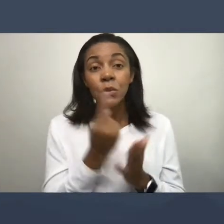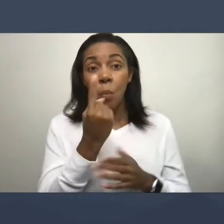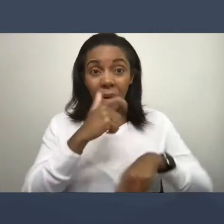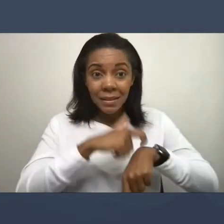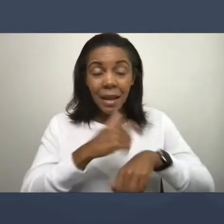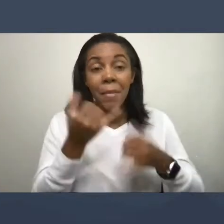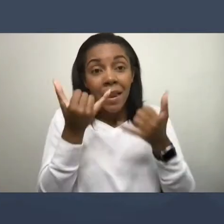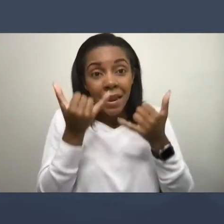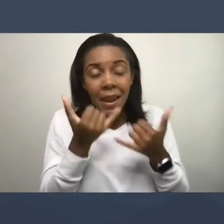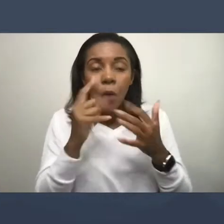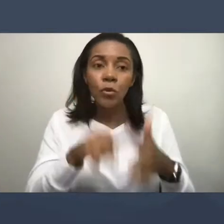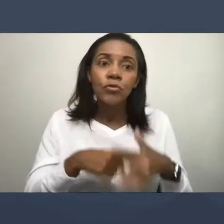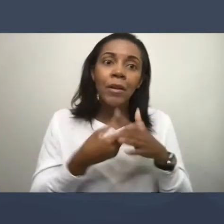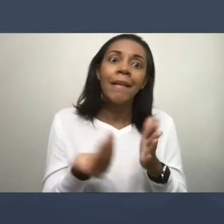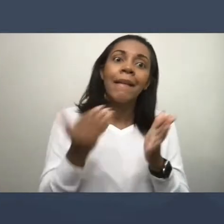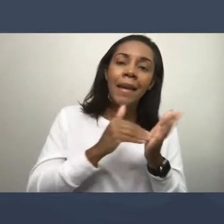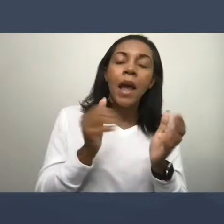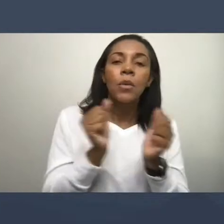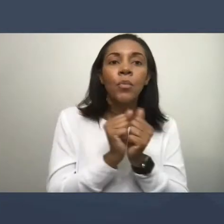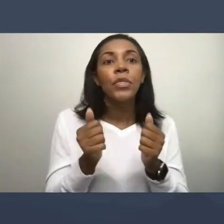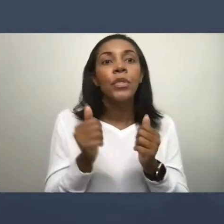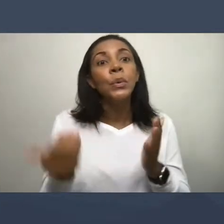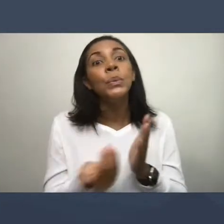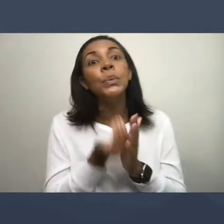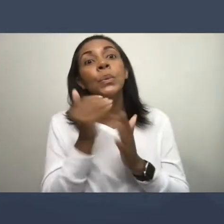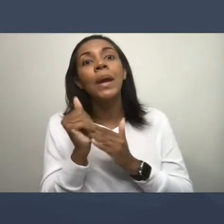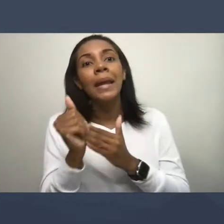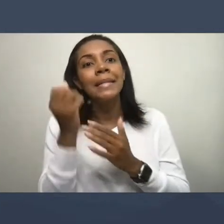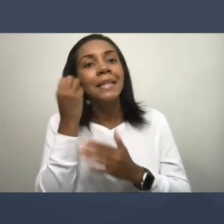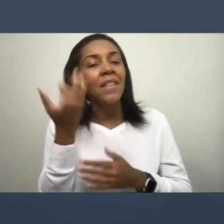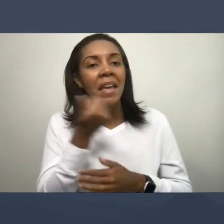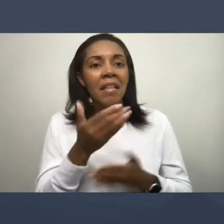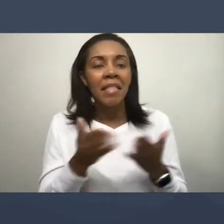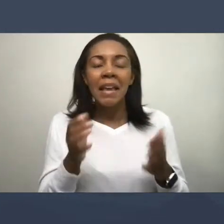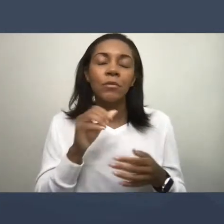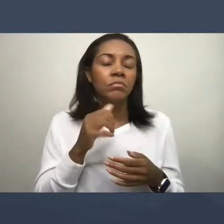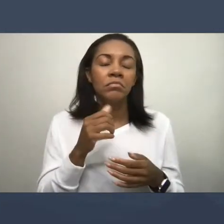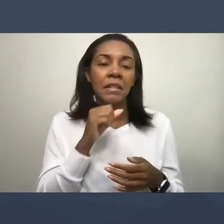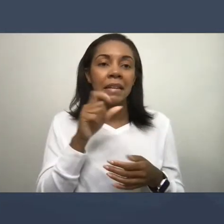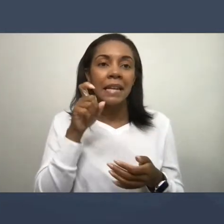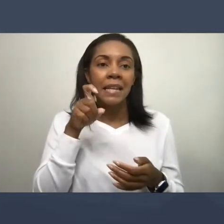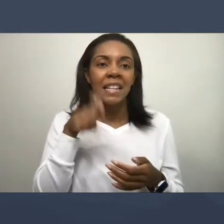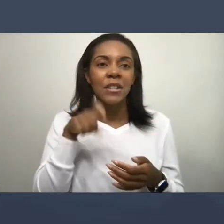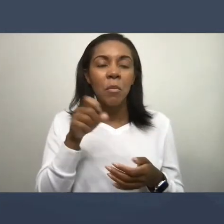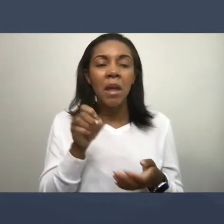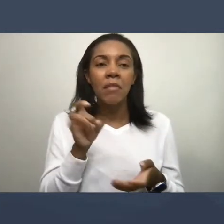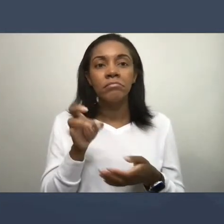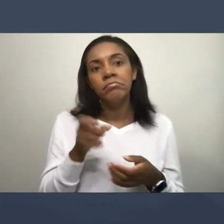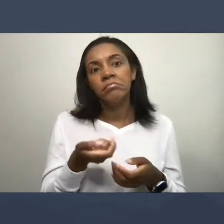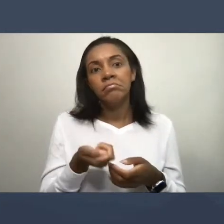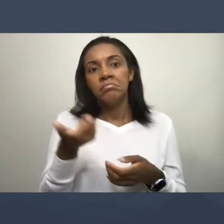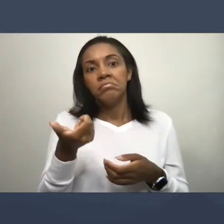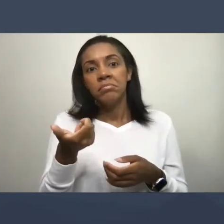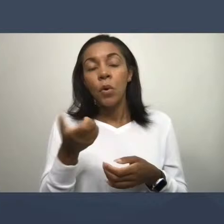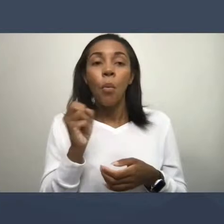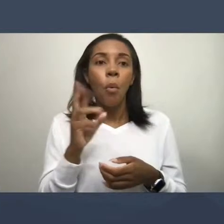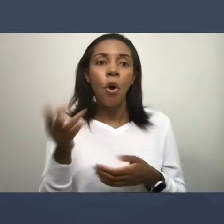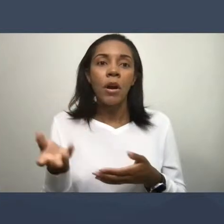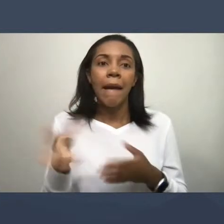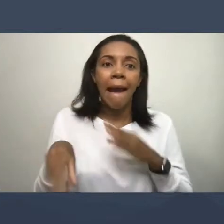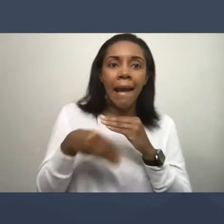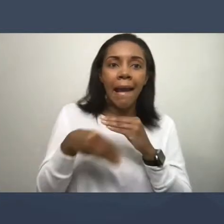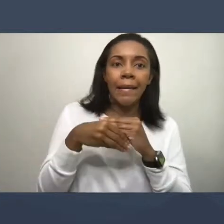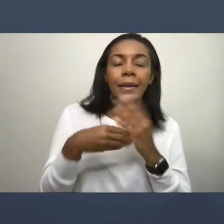through all of those with the new guidance to determine if anything needs to be kicked out or brought back in. So that's the process we're undergoing right